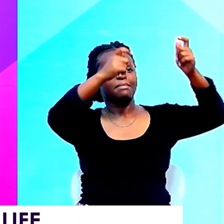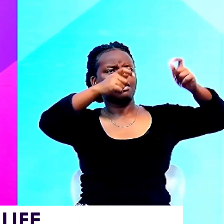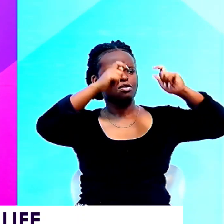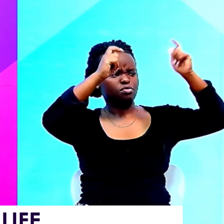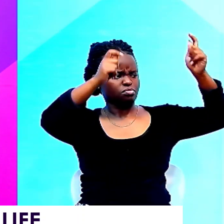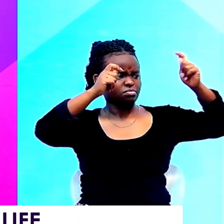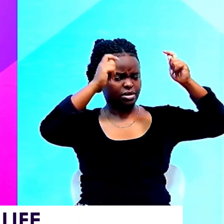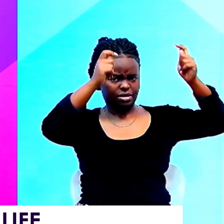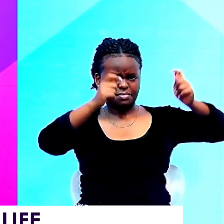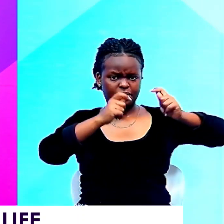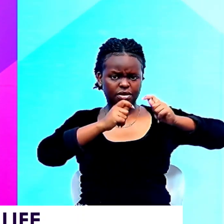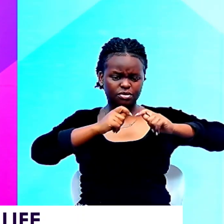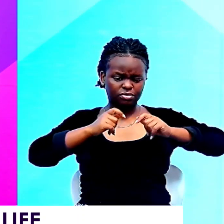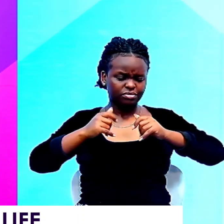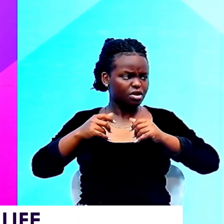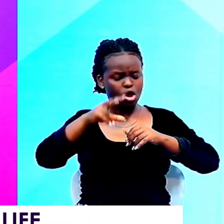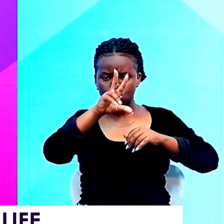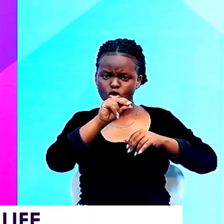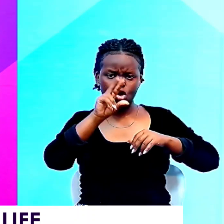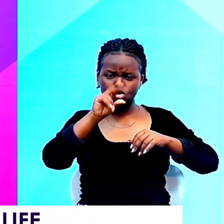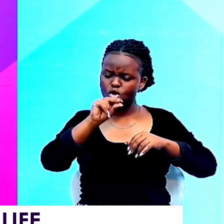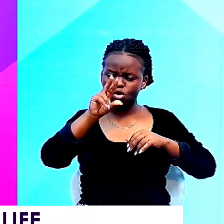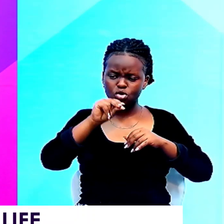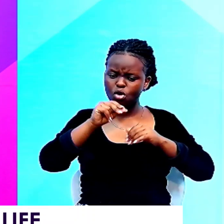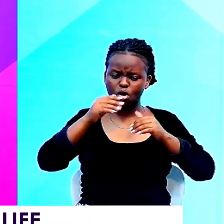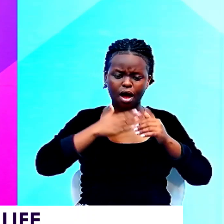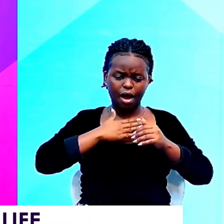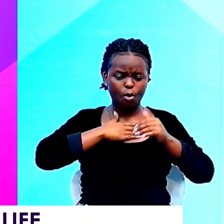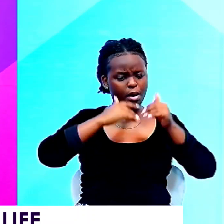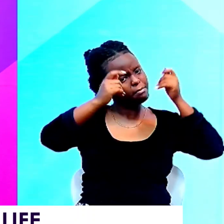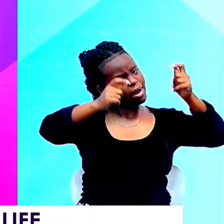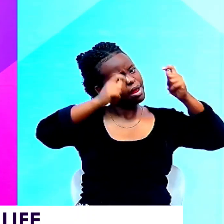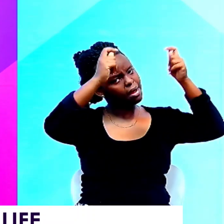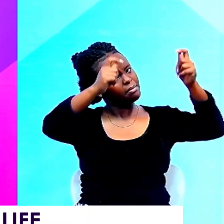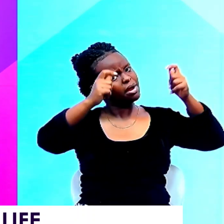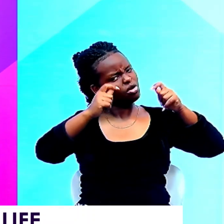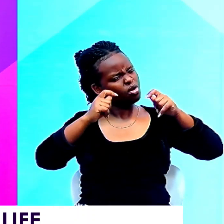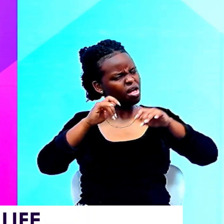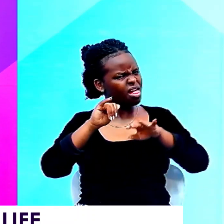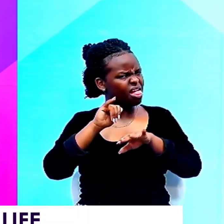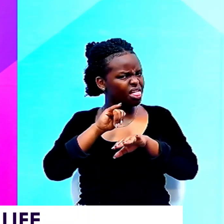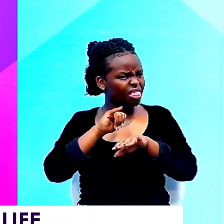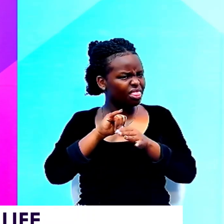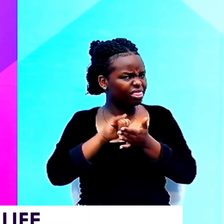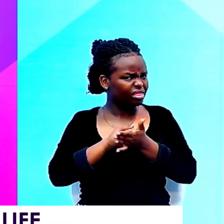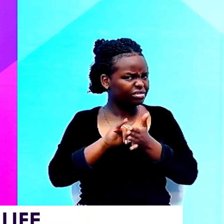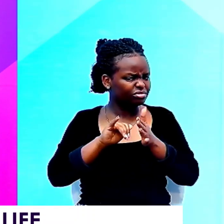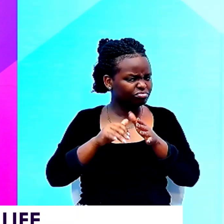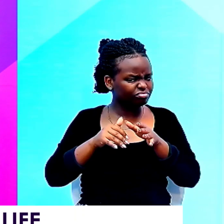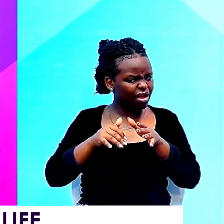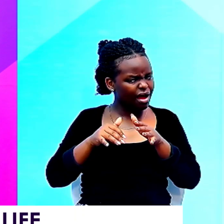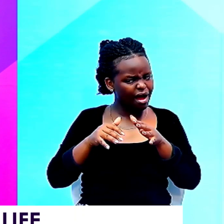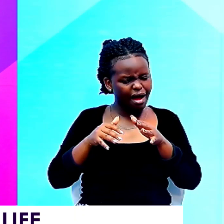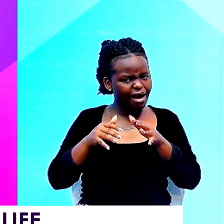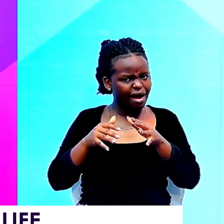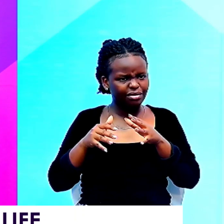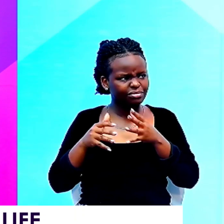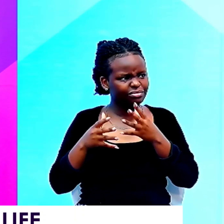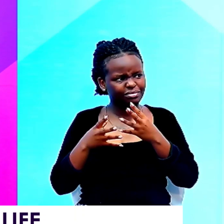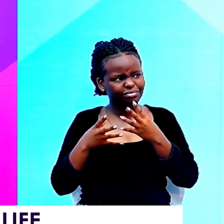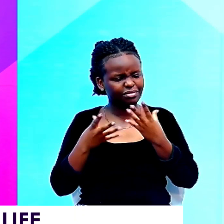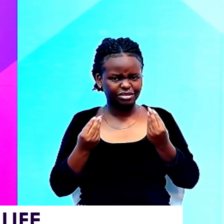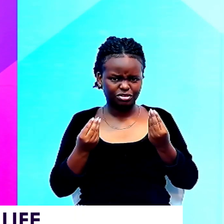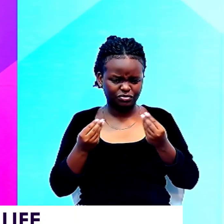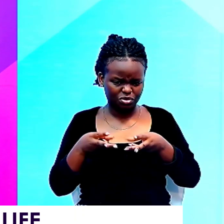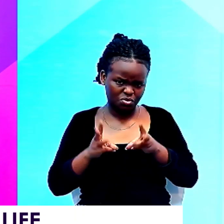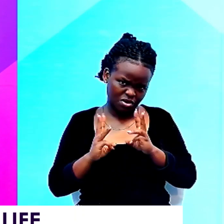like, no, this is no maandamano, no. Is that a coping mechanism or what's